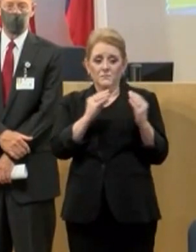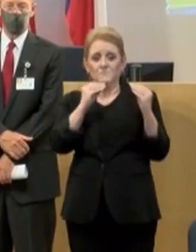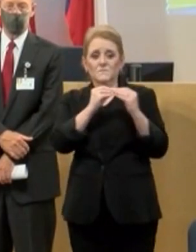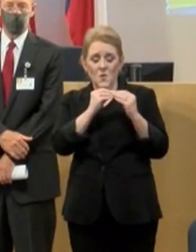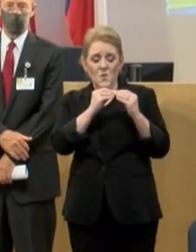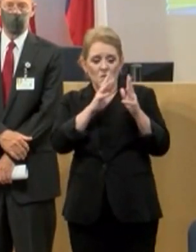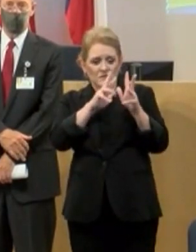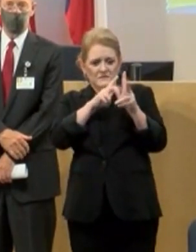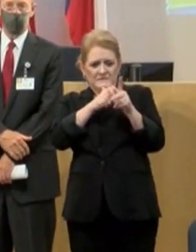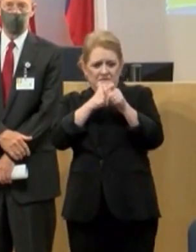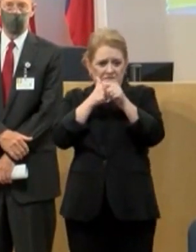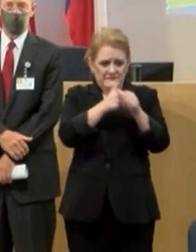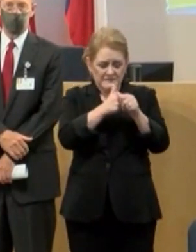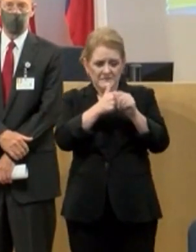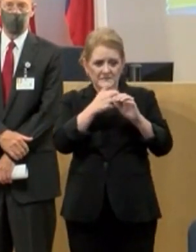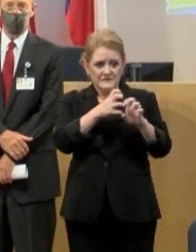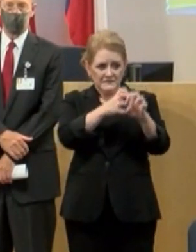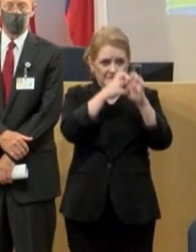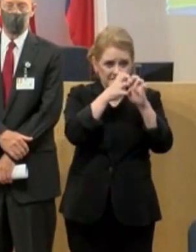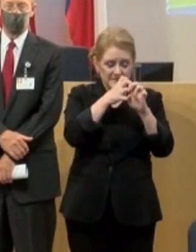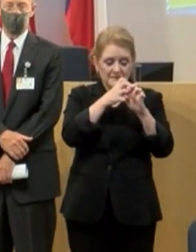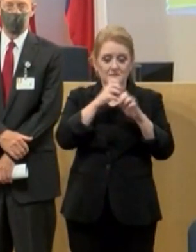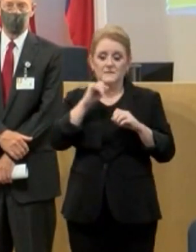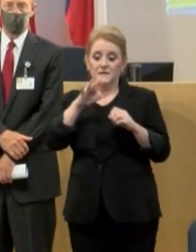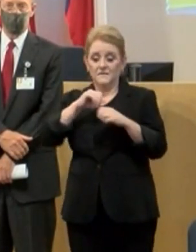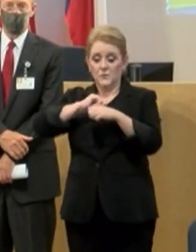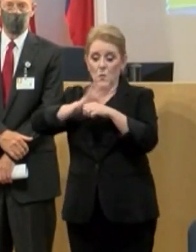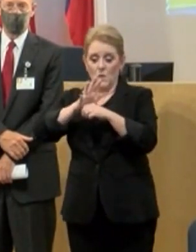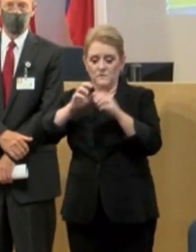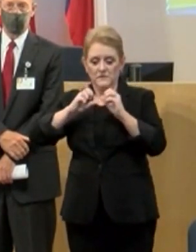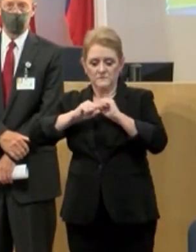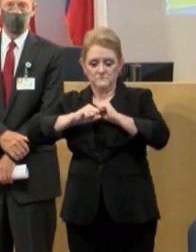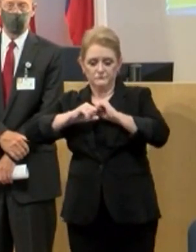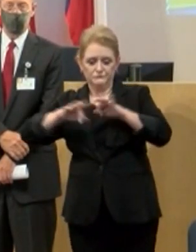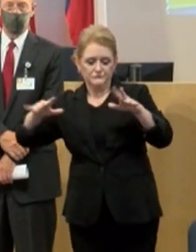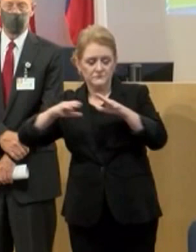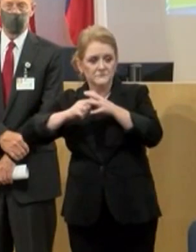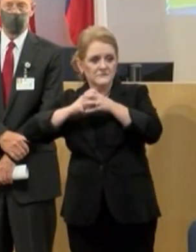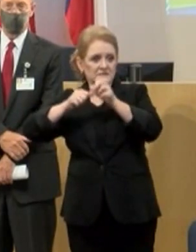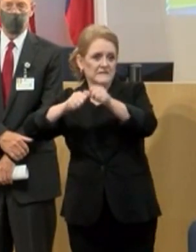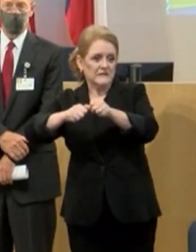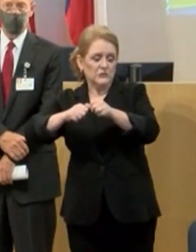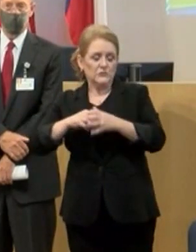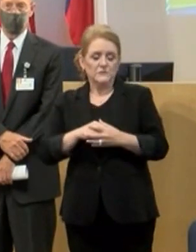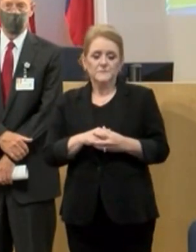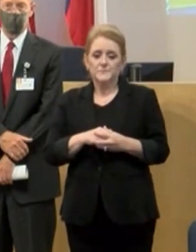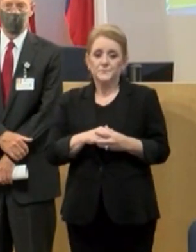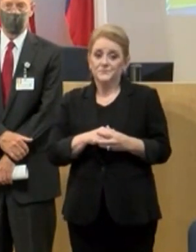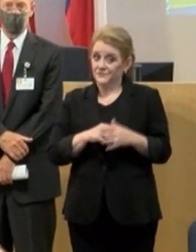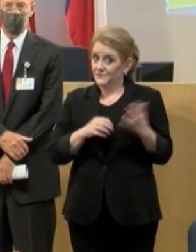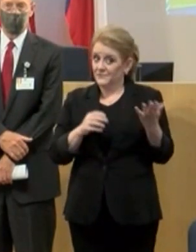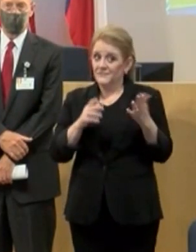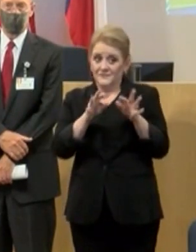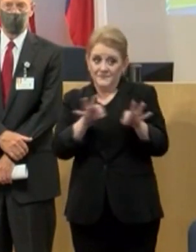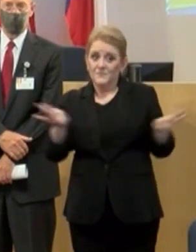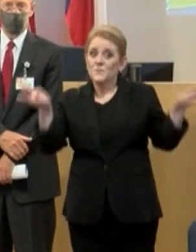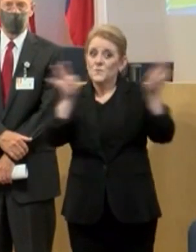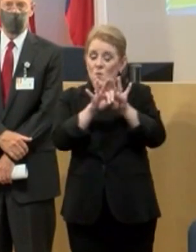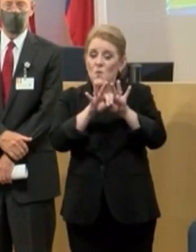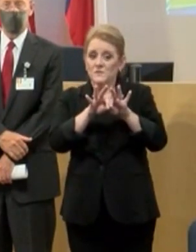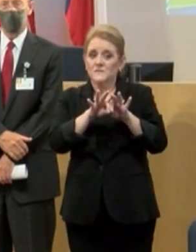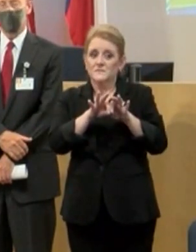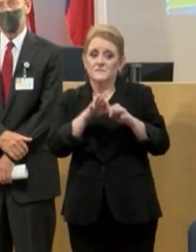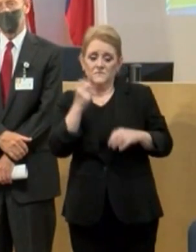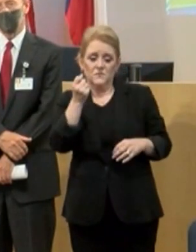of COVID-19. This is especially true when you consider the timing of when we gather